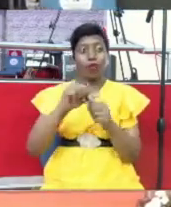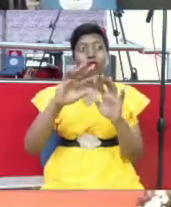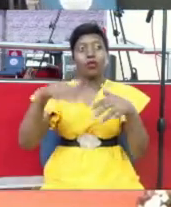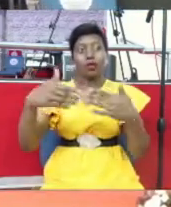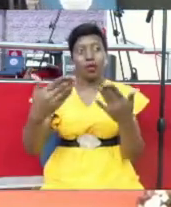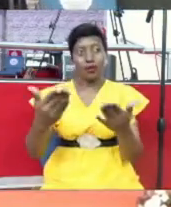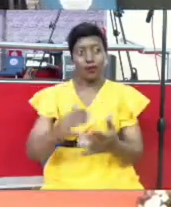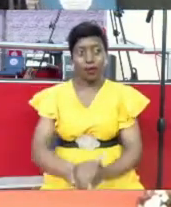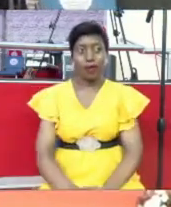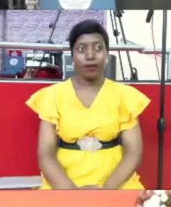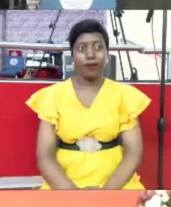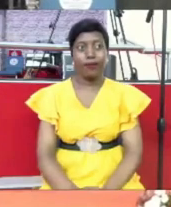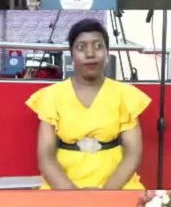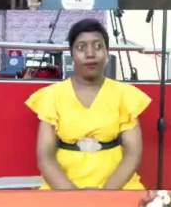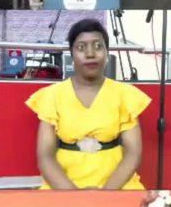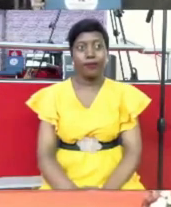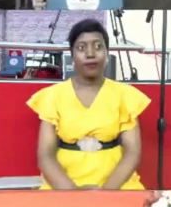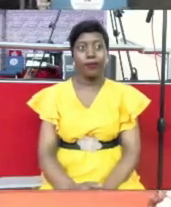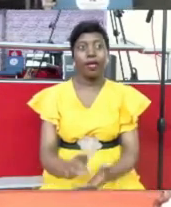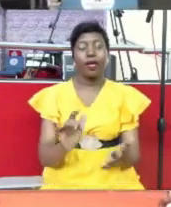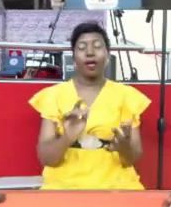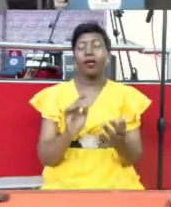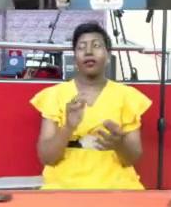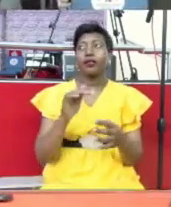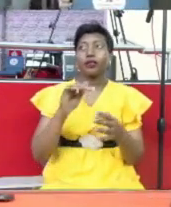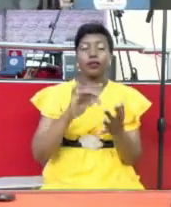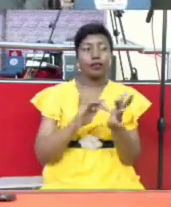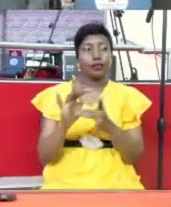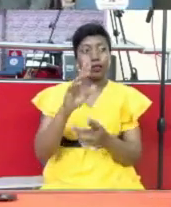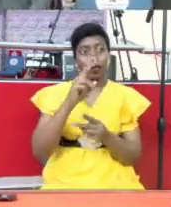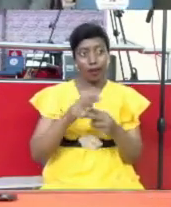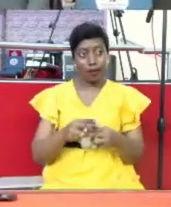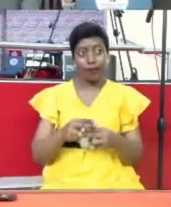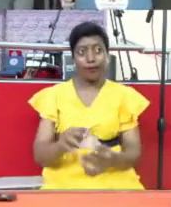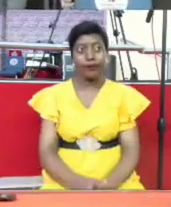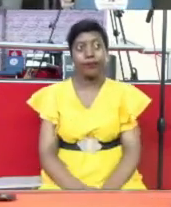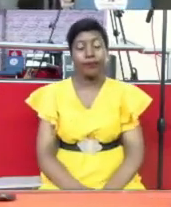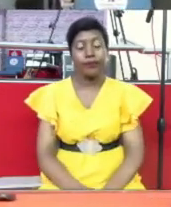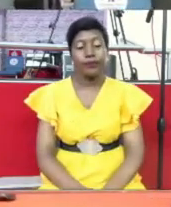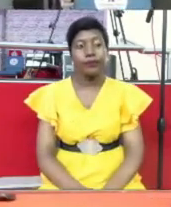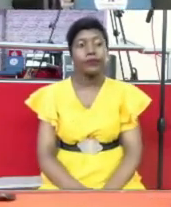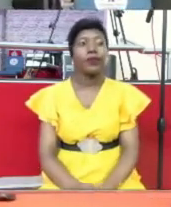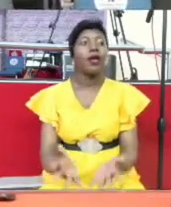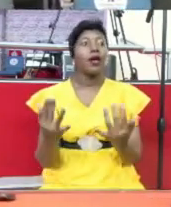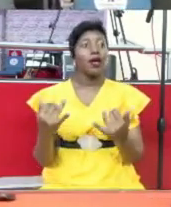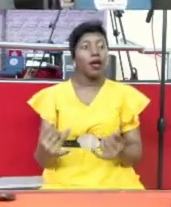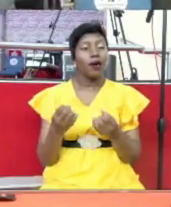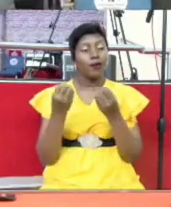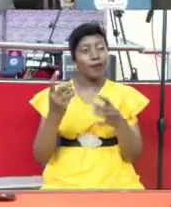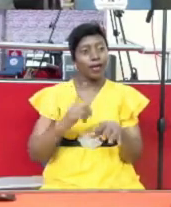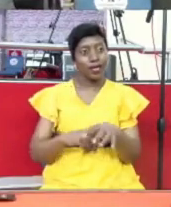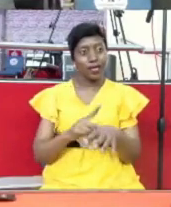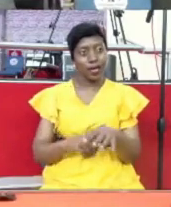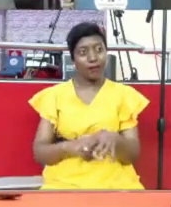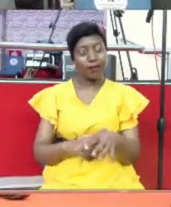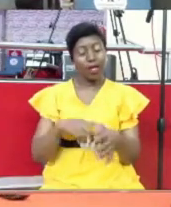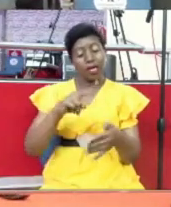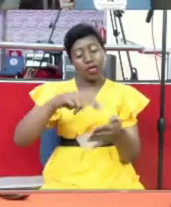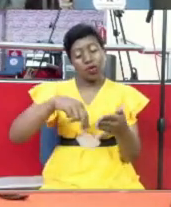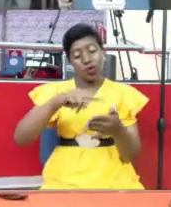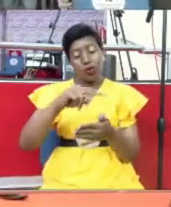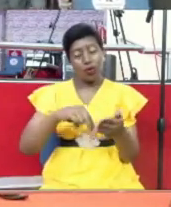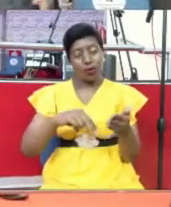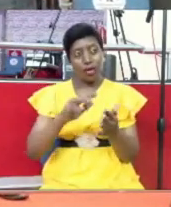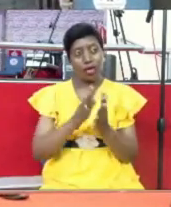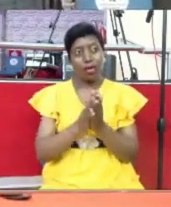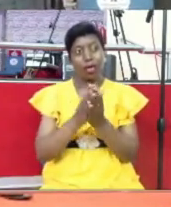kuhusu kutoa. In the name of the Lord. Katika jina la Yesu. And many times as we read the scriptures in the book of